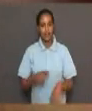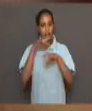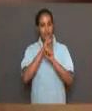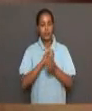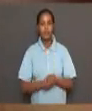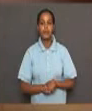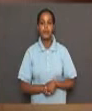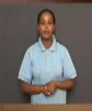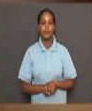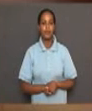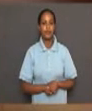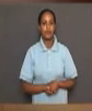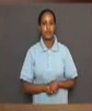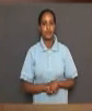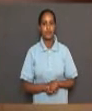Time's up!